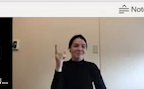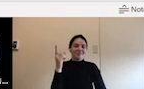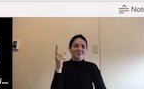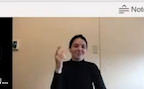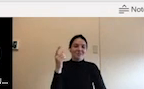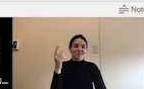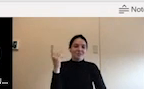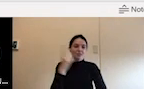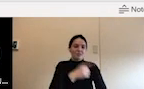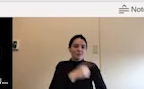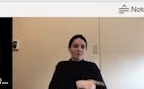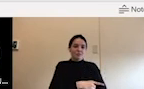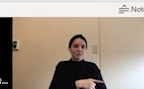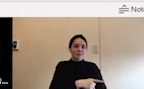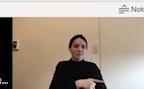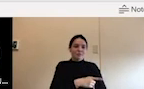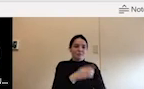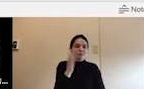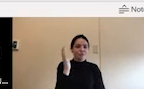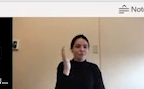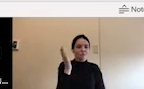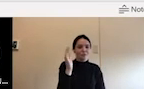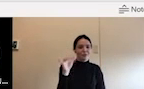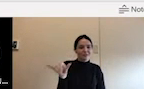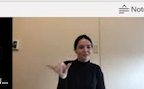it.